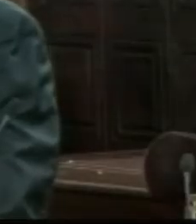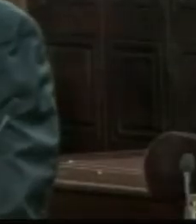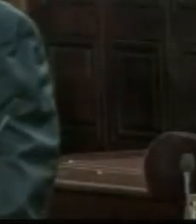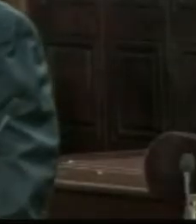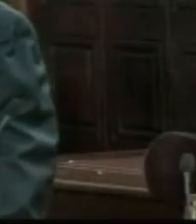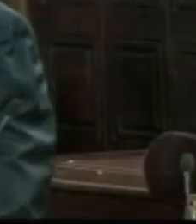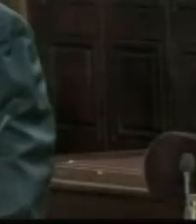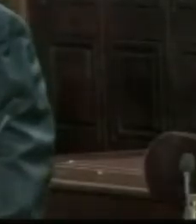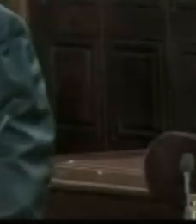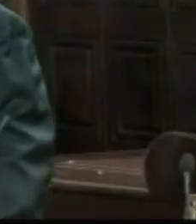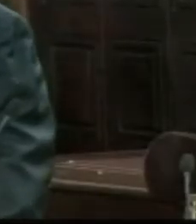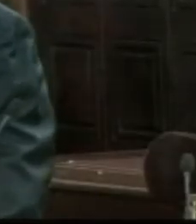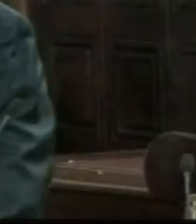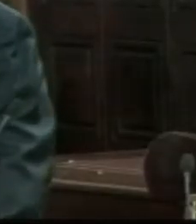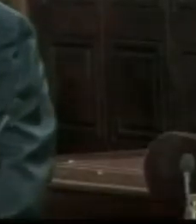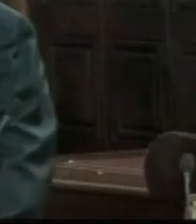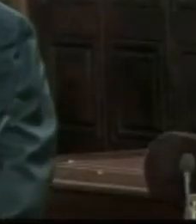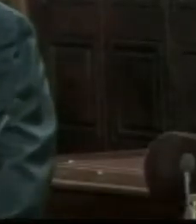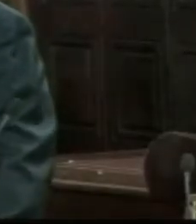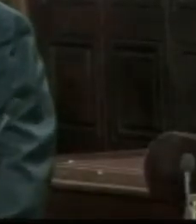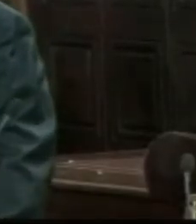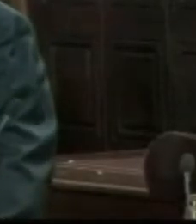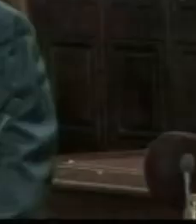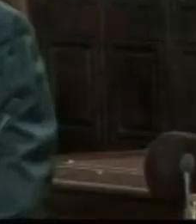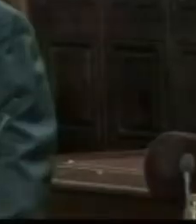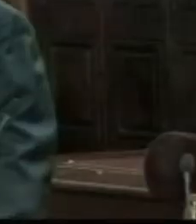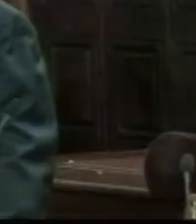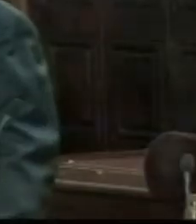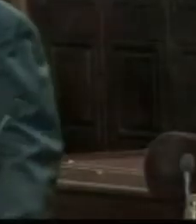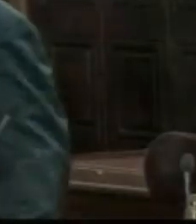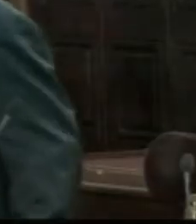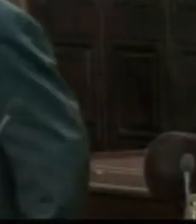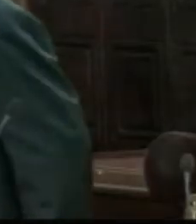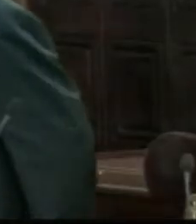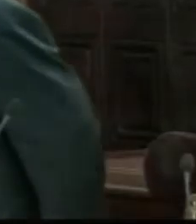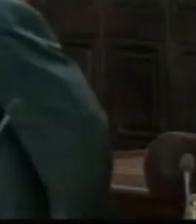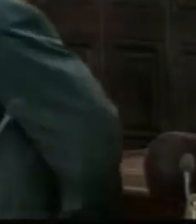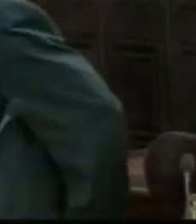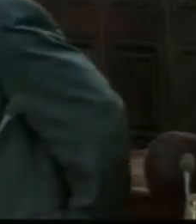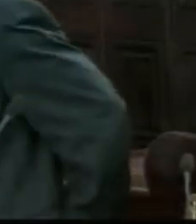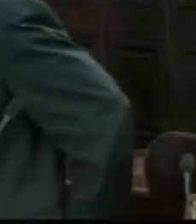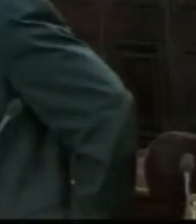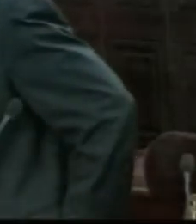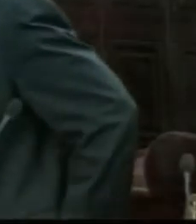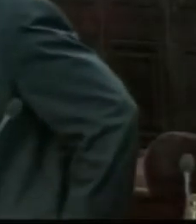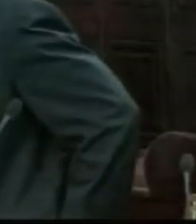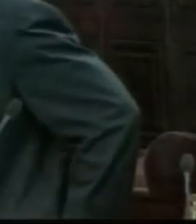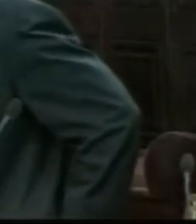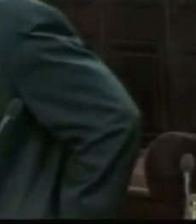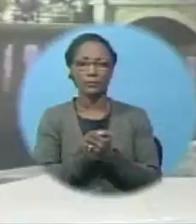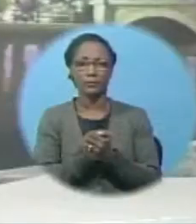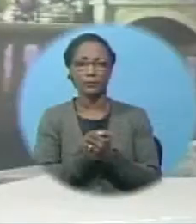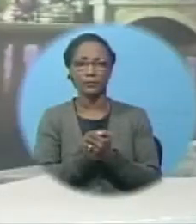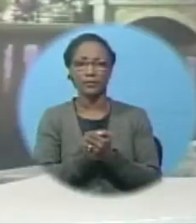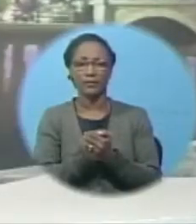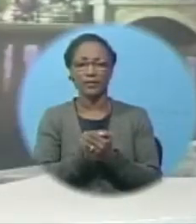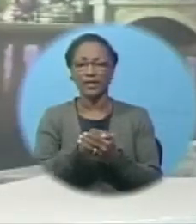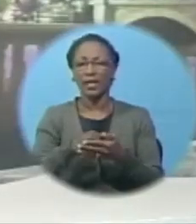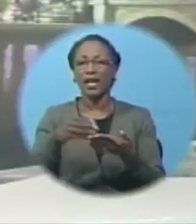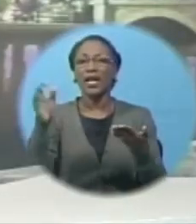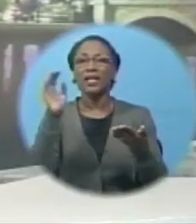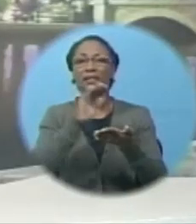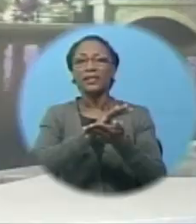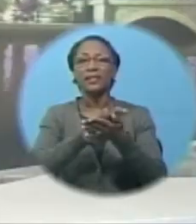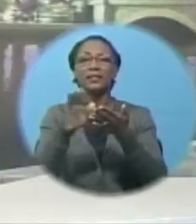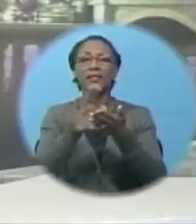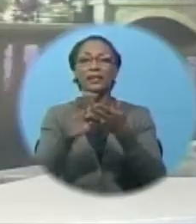be targeted in the first instance at those areas to ensure maximum road safety. The